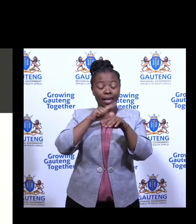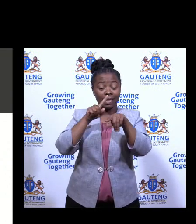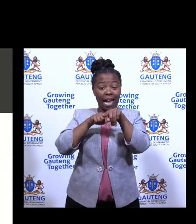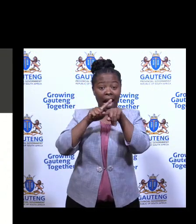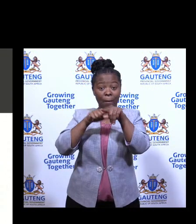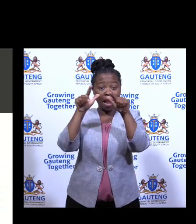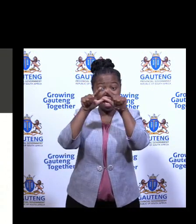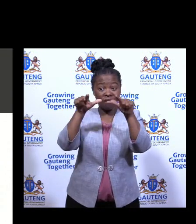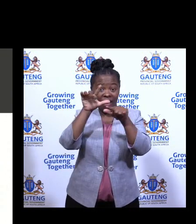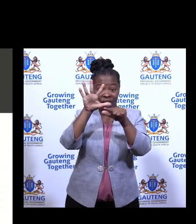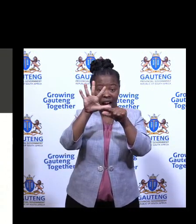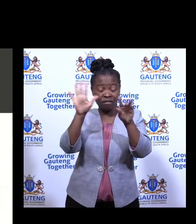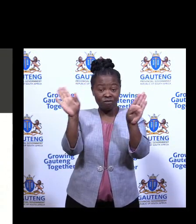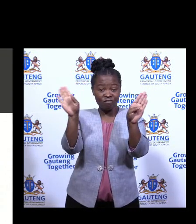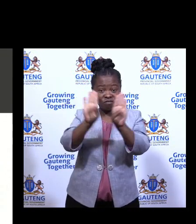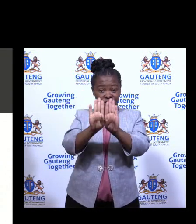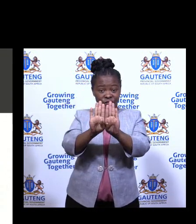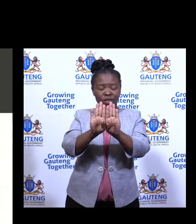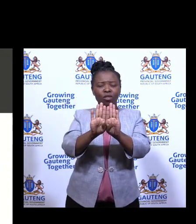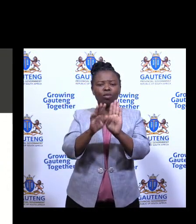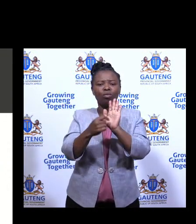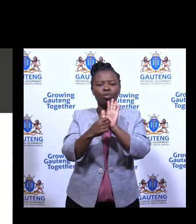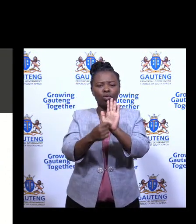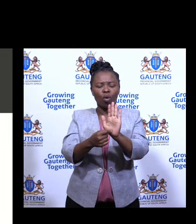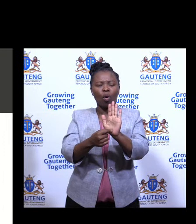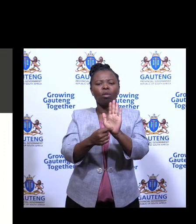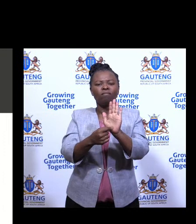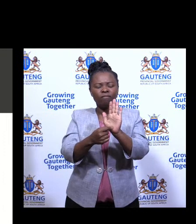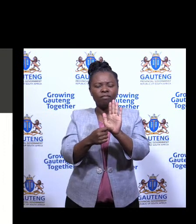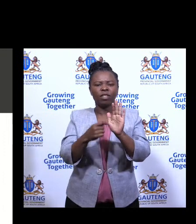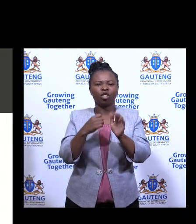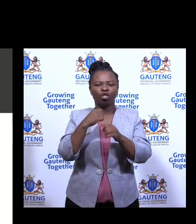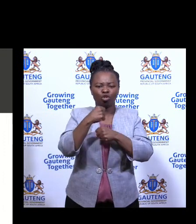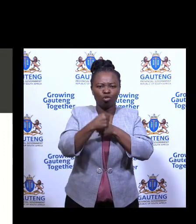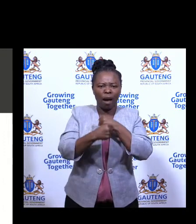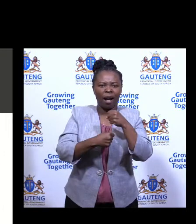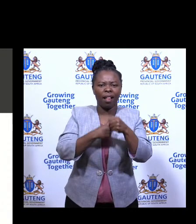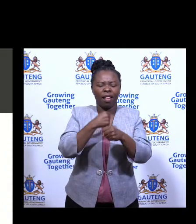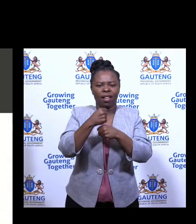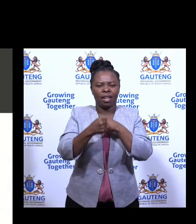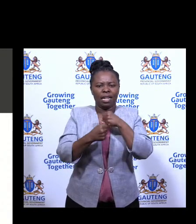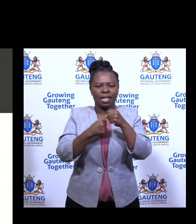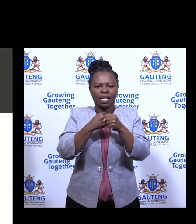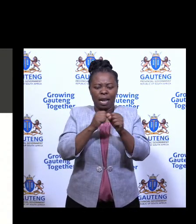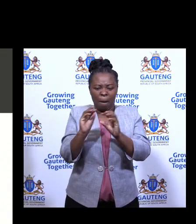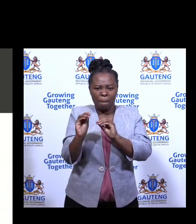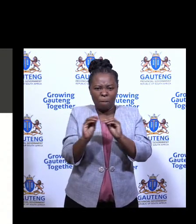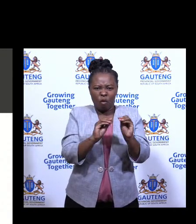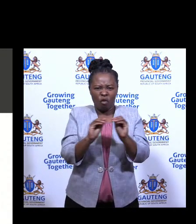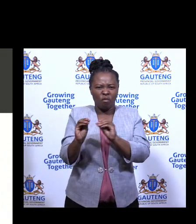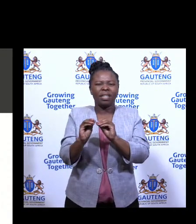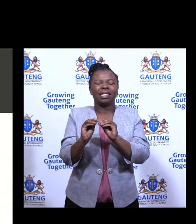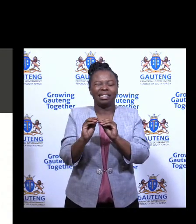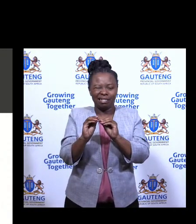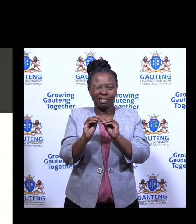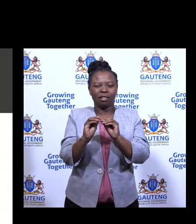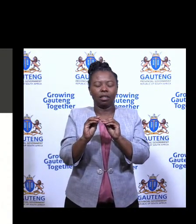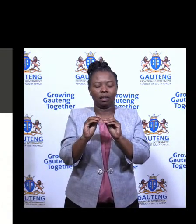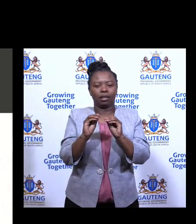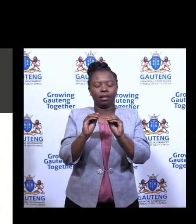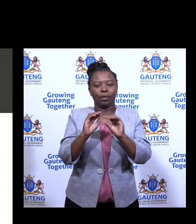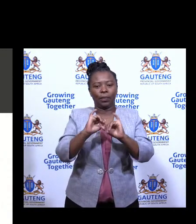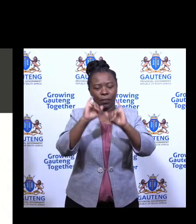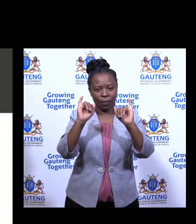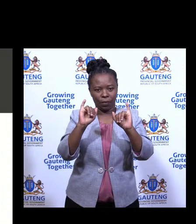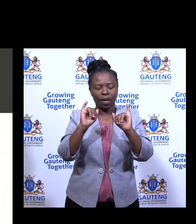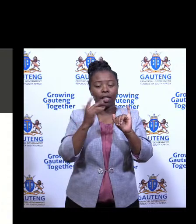lockdown, showing that there has been really strong adherence to conditions, and movement was really curtailed. We have seen,